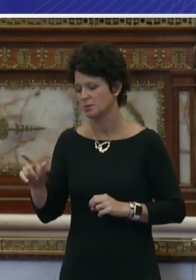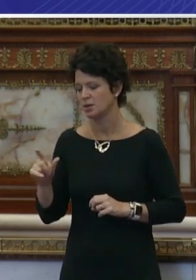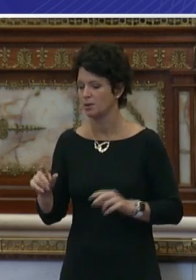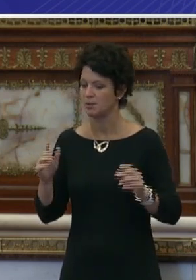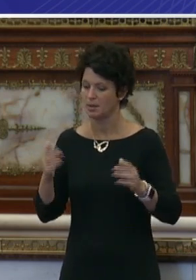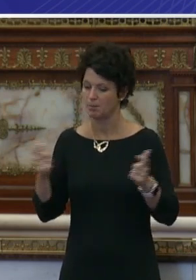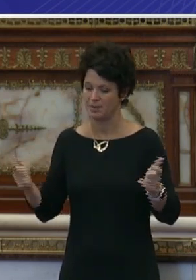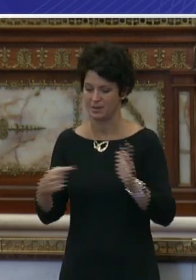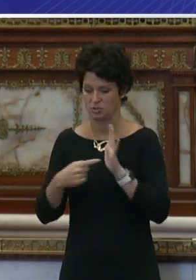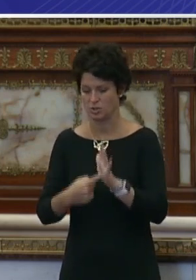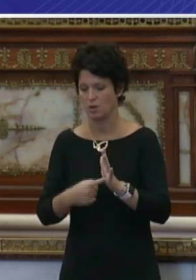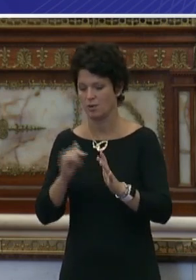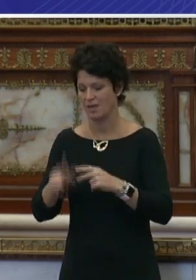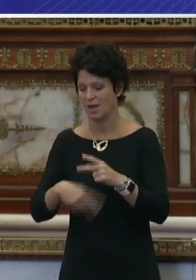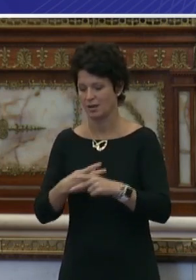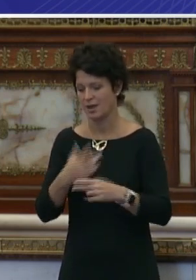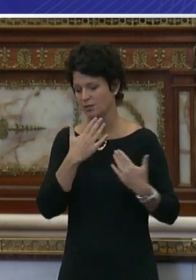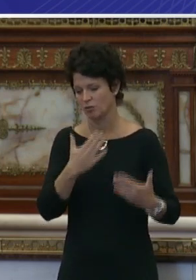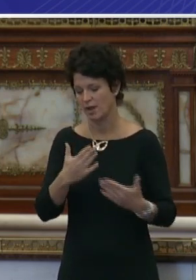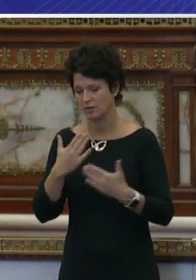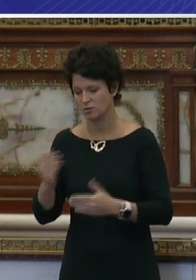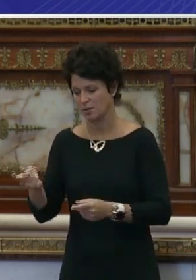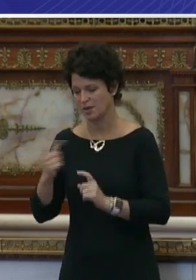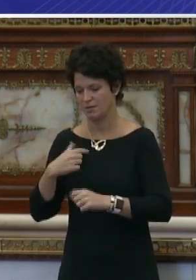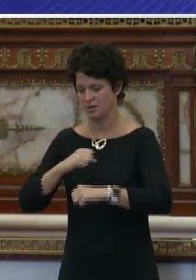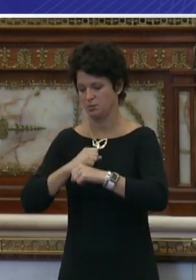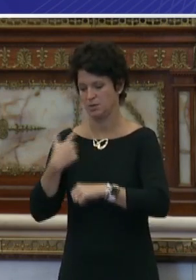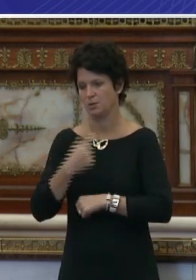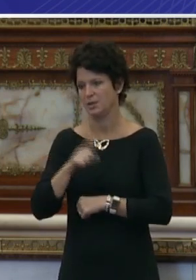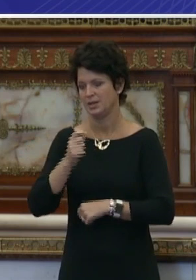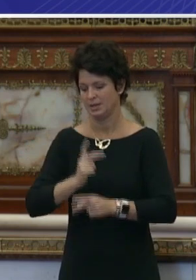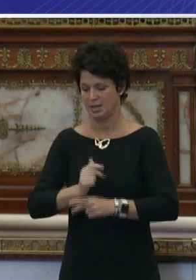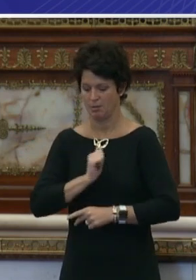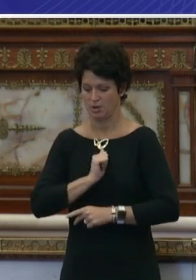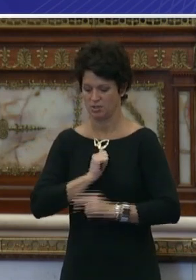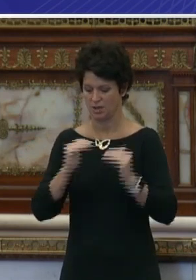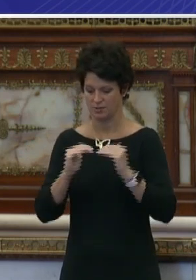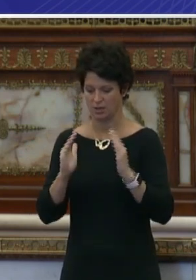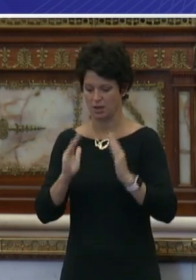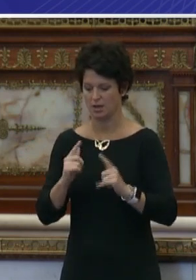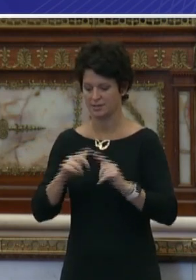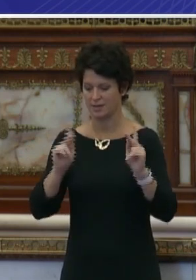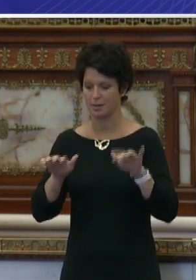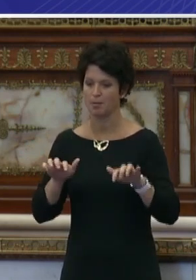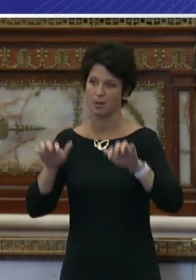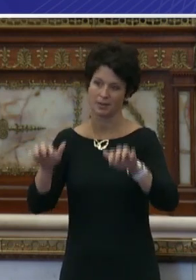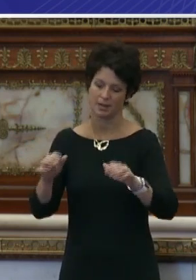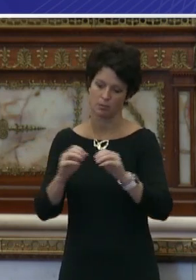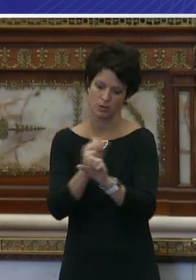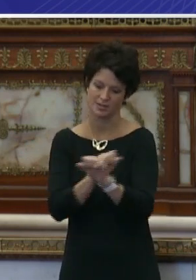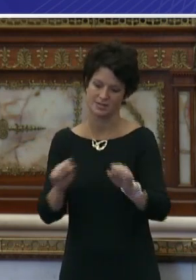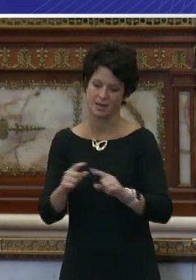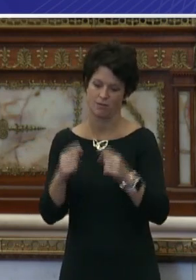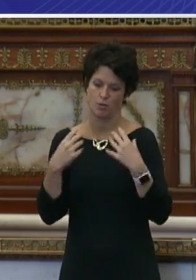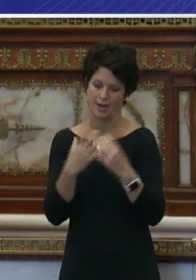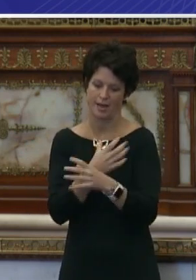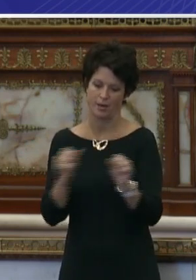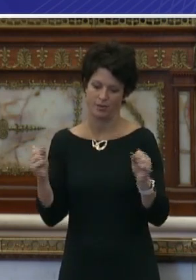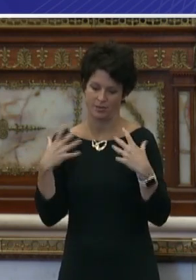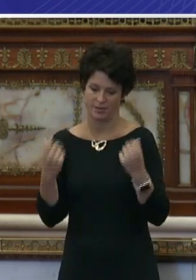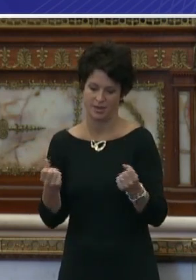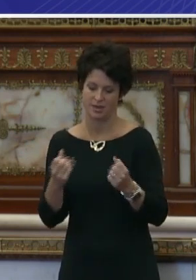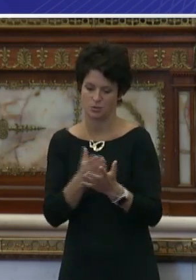tangible demonstration of that kind of gratitude by giving us the protections we need to keep ourselves, our coworkers, and the public safe and healthy as we